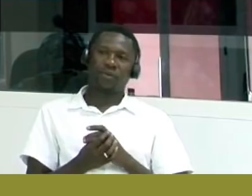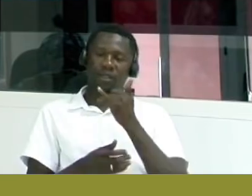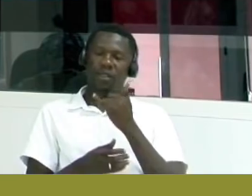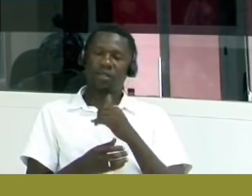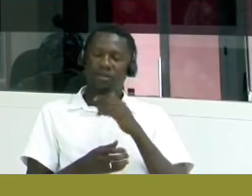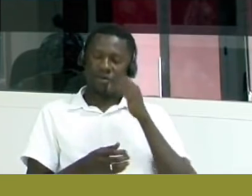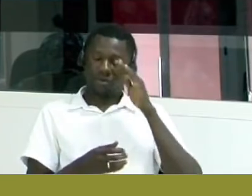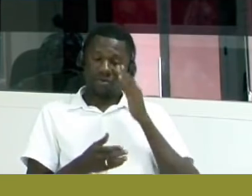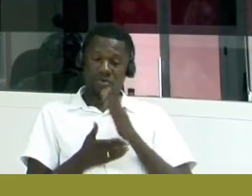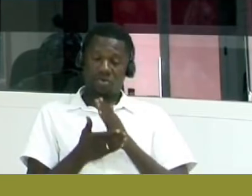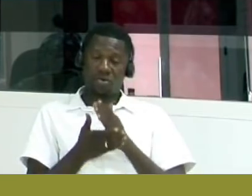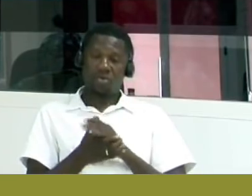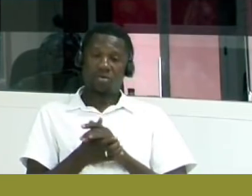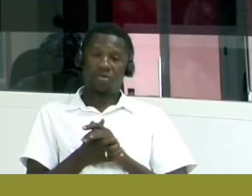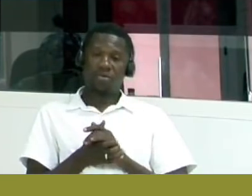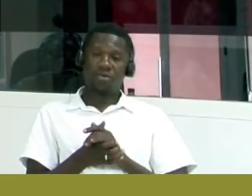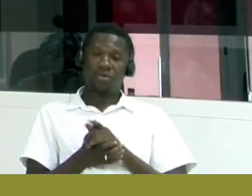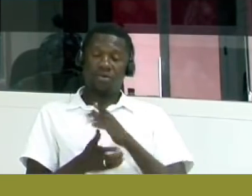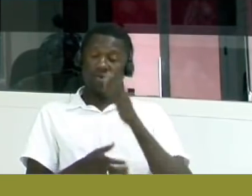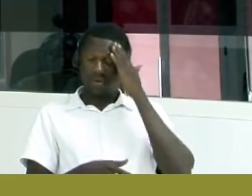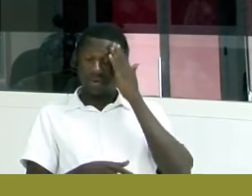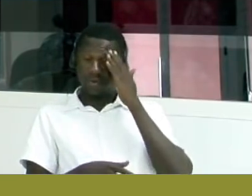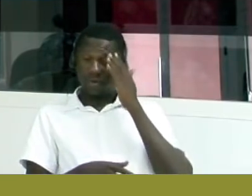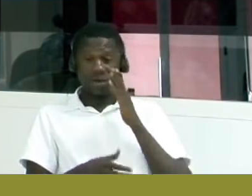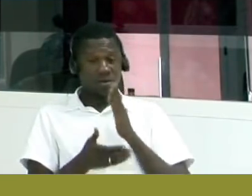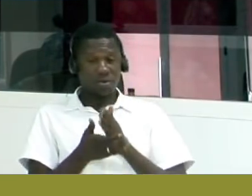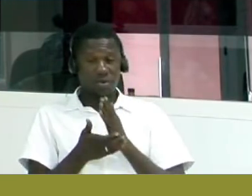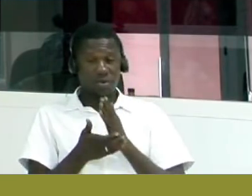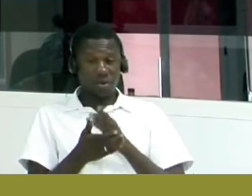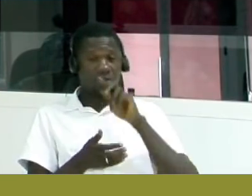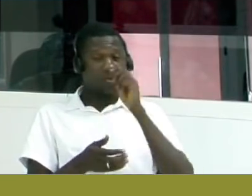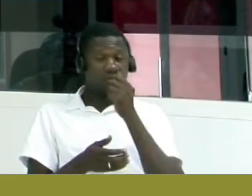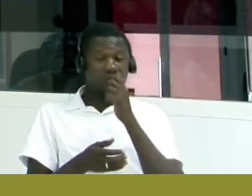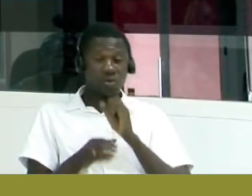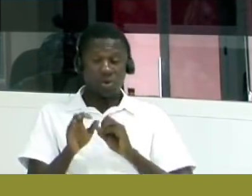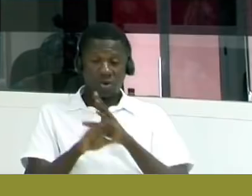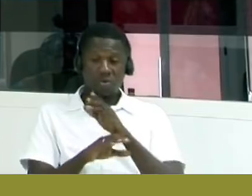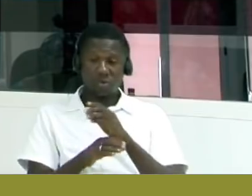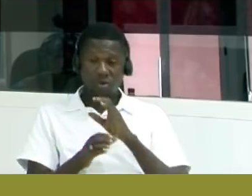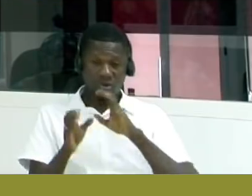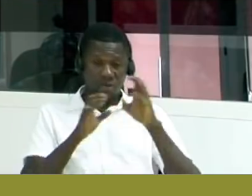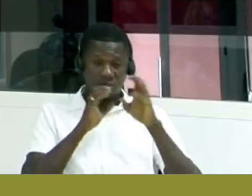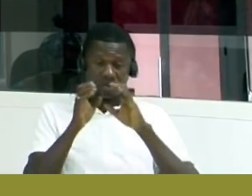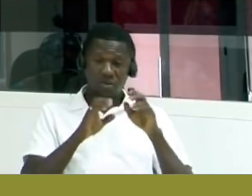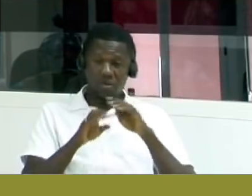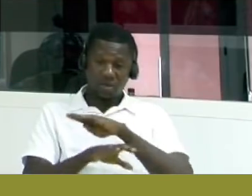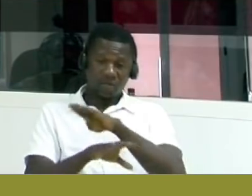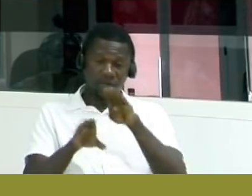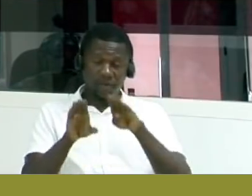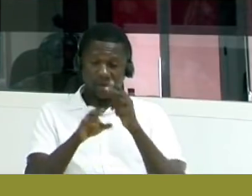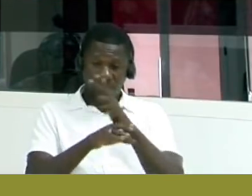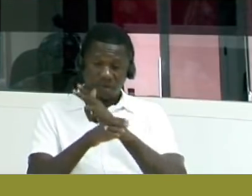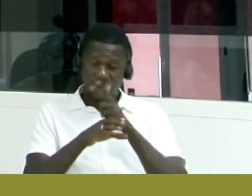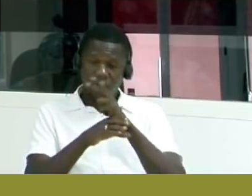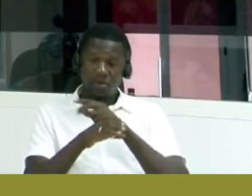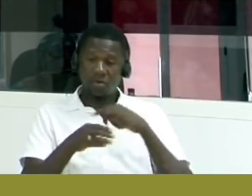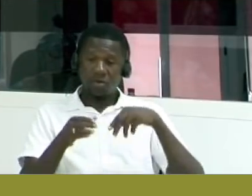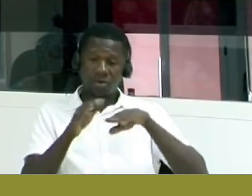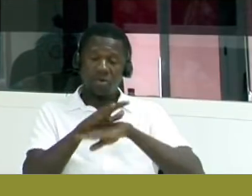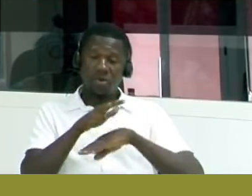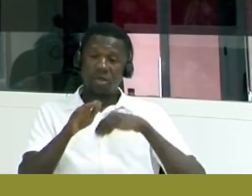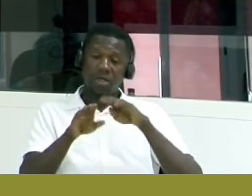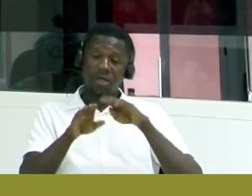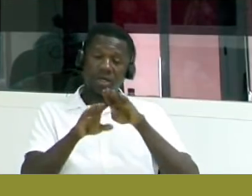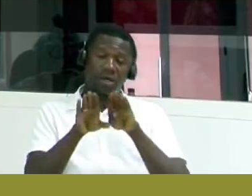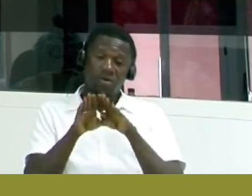Do you know whether, in fact, this new order was communicated to the forces on the ground? I don't know whether it was communicated to the forces